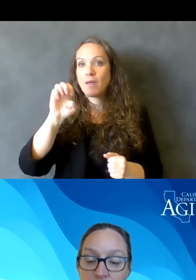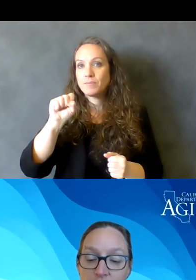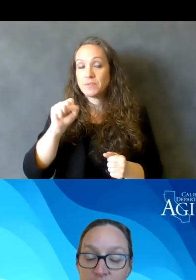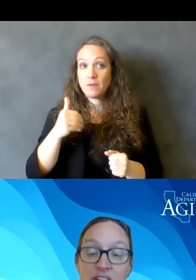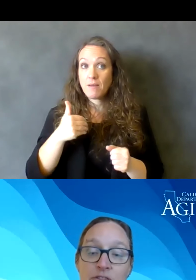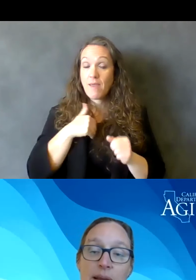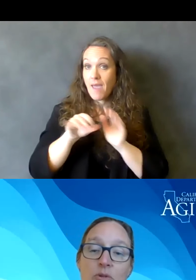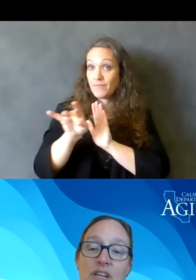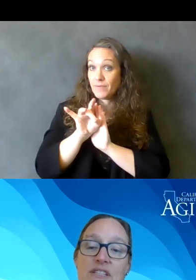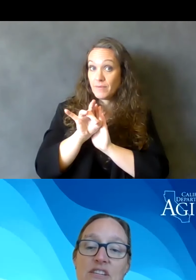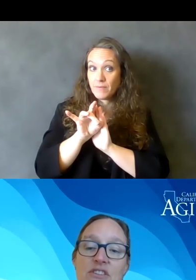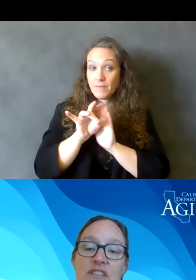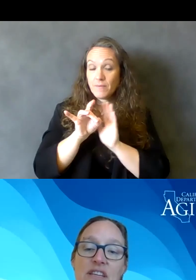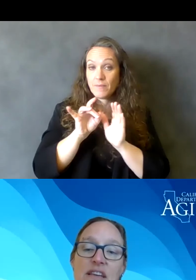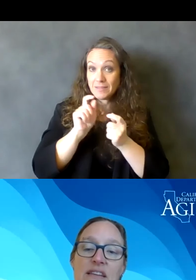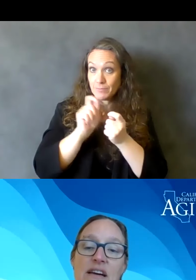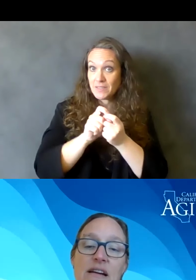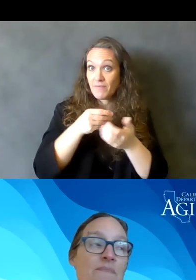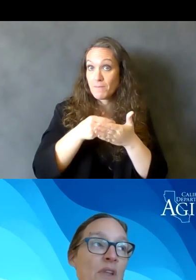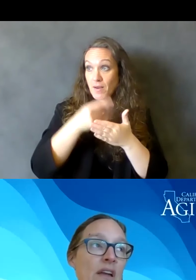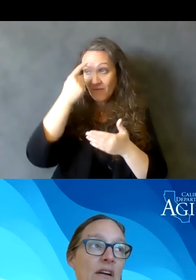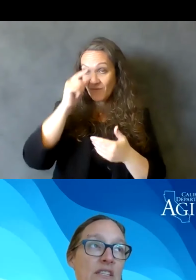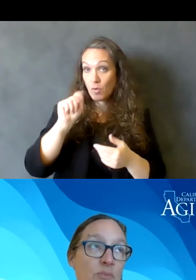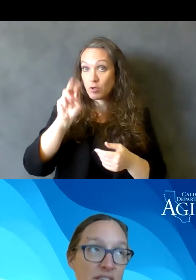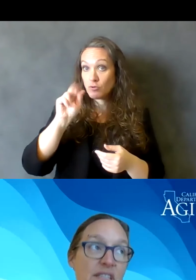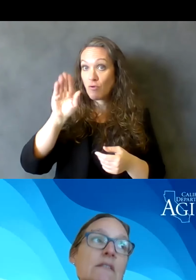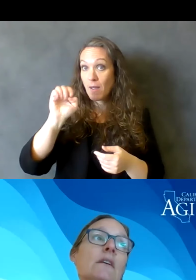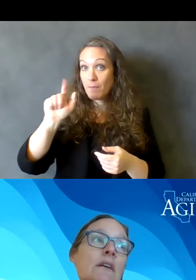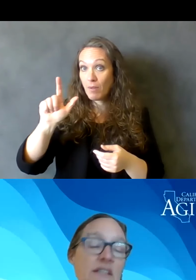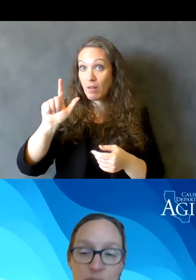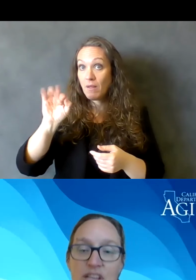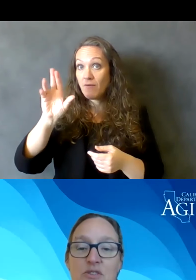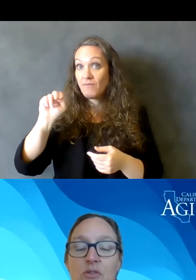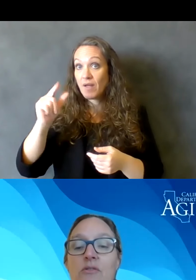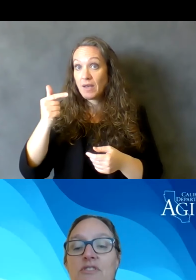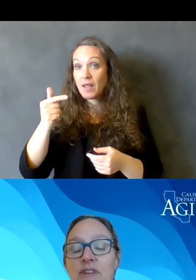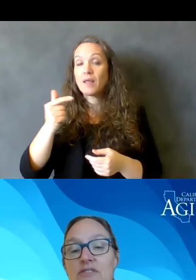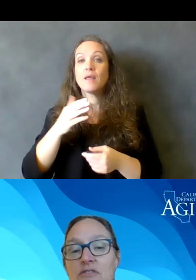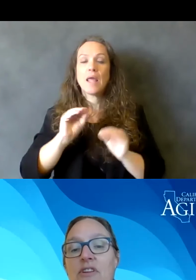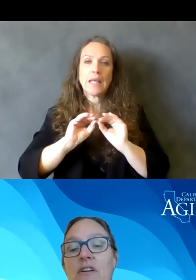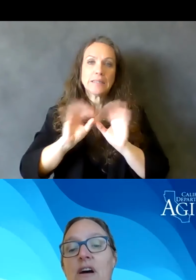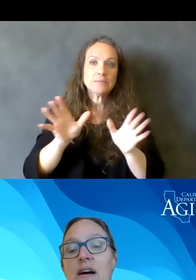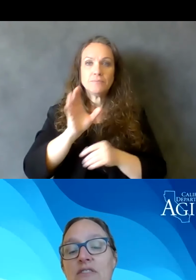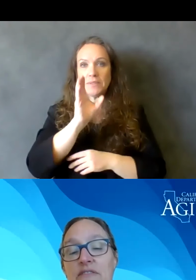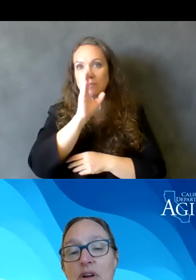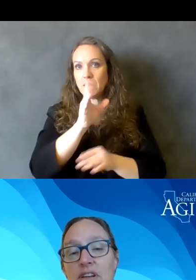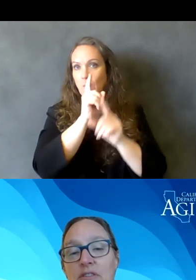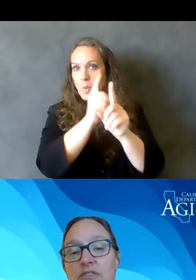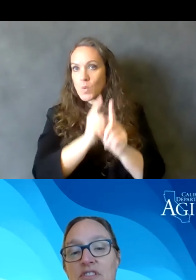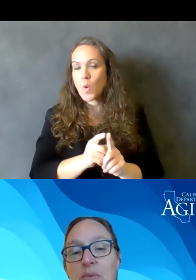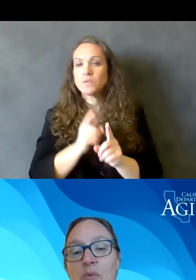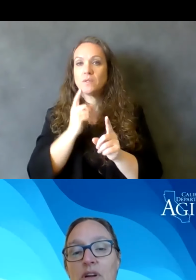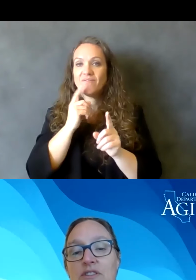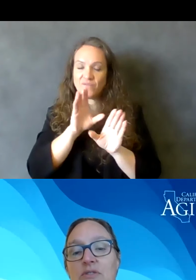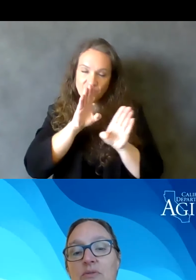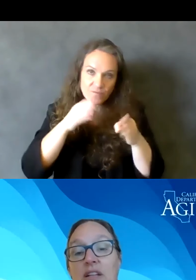tribal funding for tribal organizations and explicit and express goals around serving Native American elders